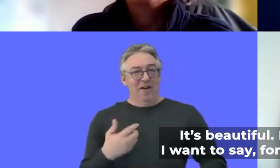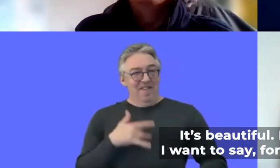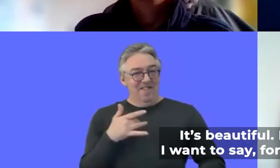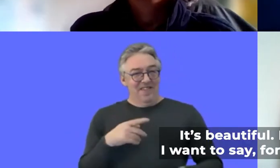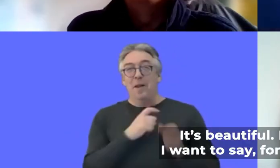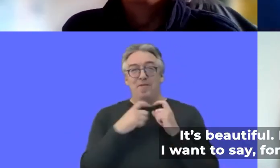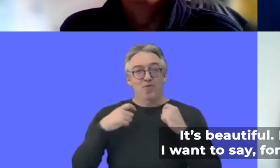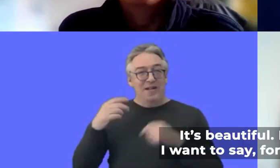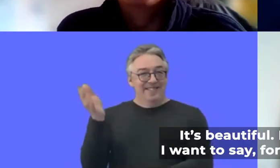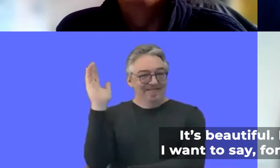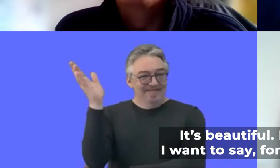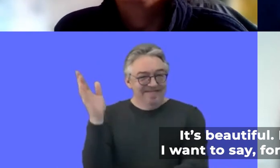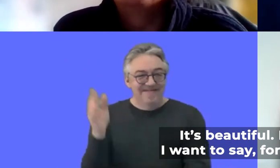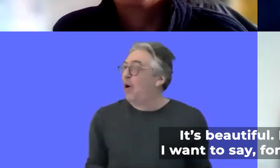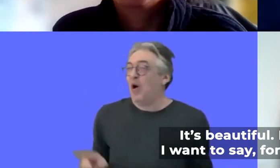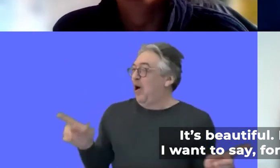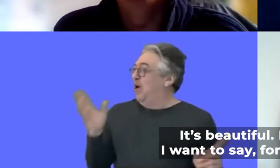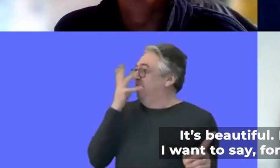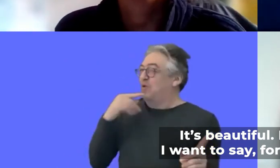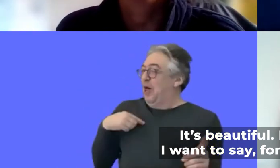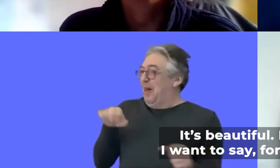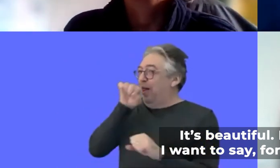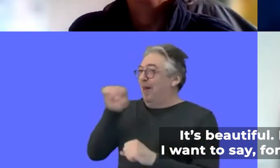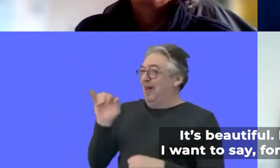I love it. I want to say,